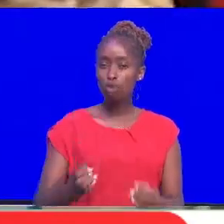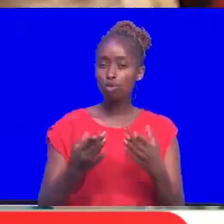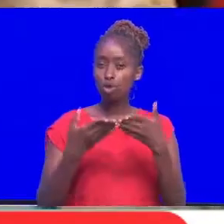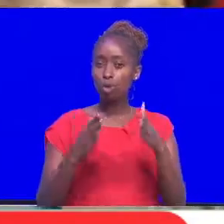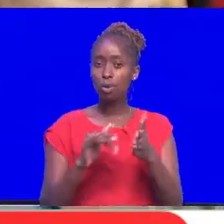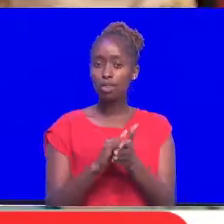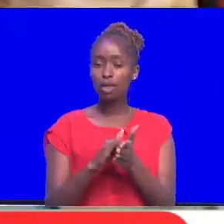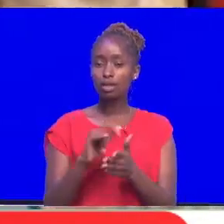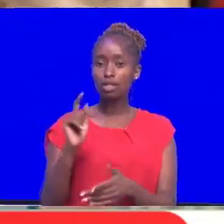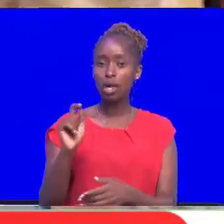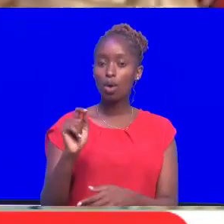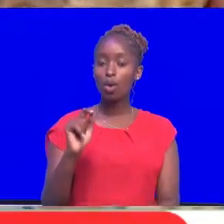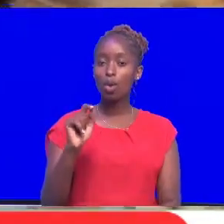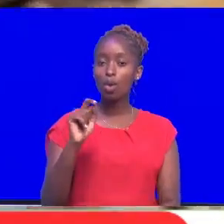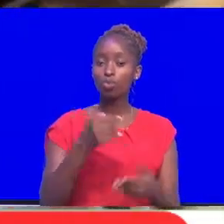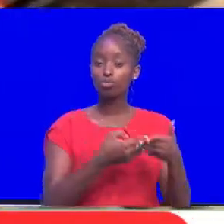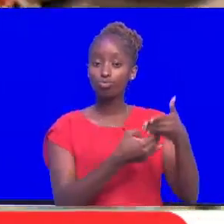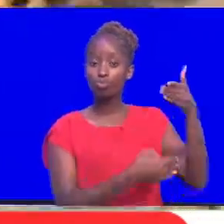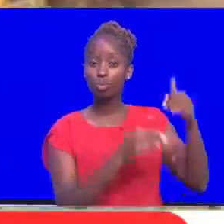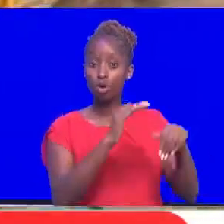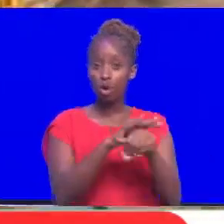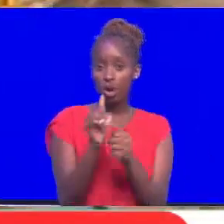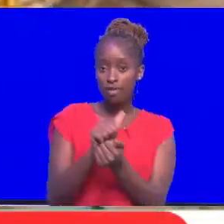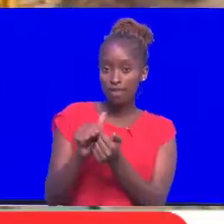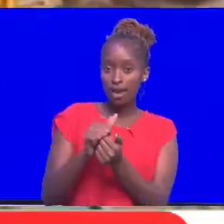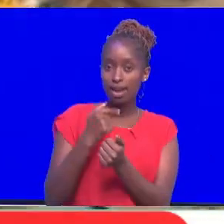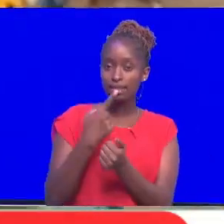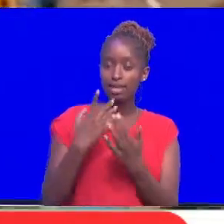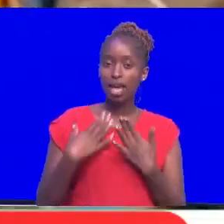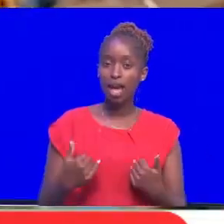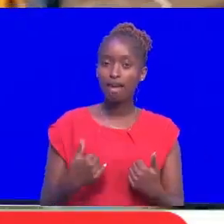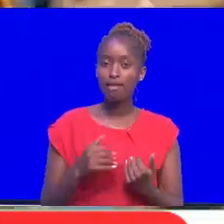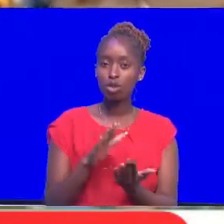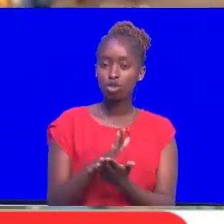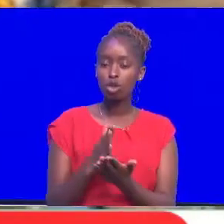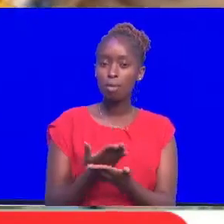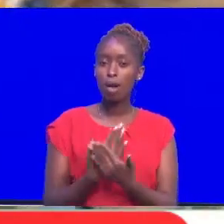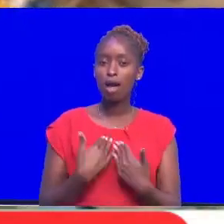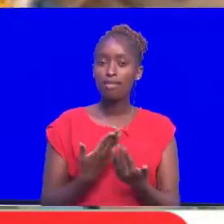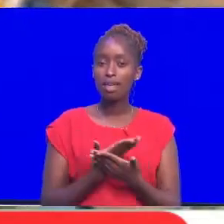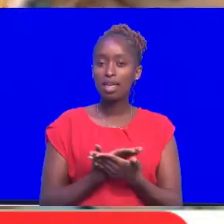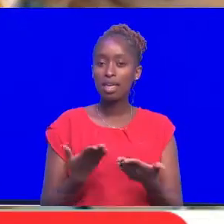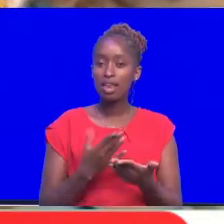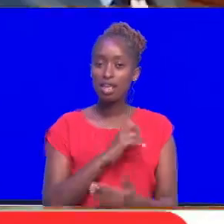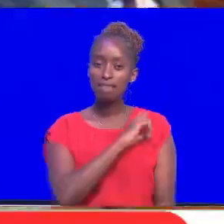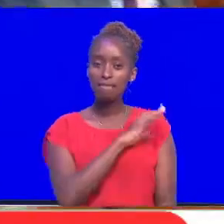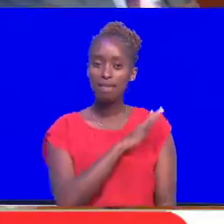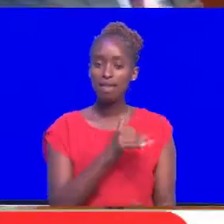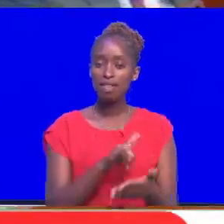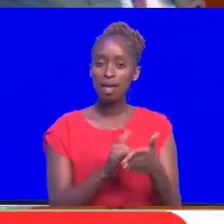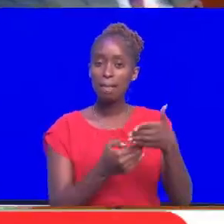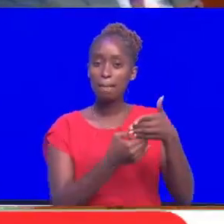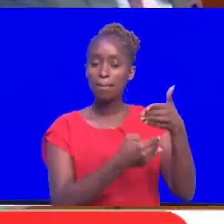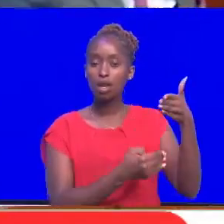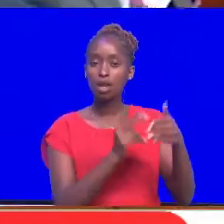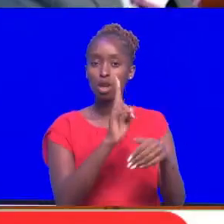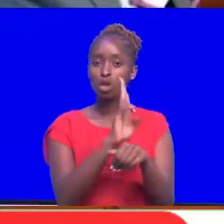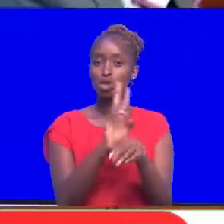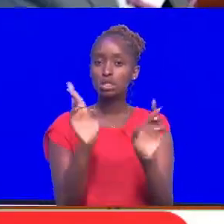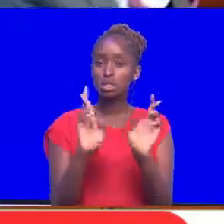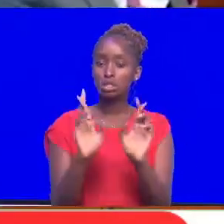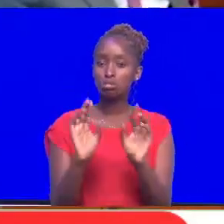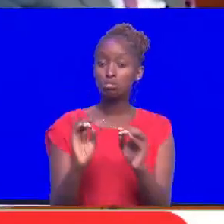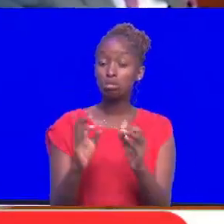on Friday, further making an effort to allay any fears that the building is not ready for use. The Speaker also appeared